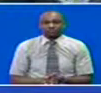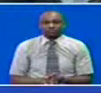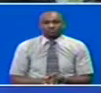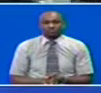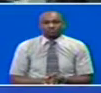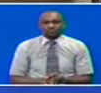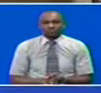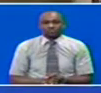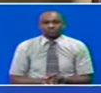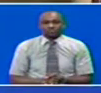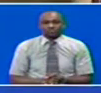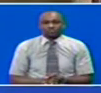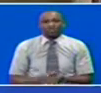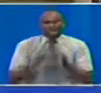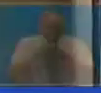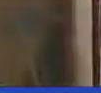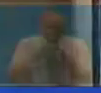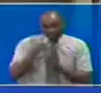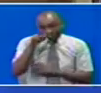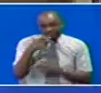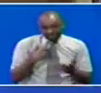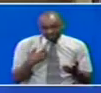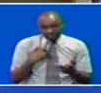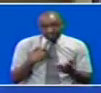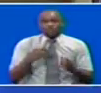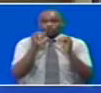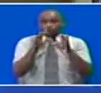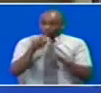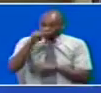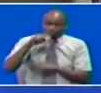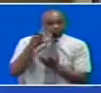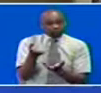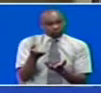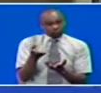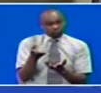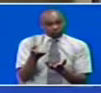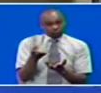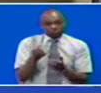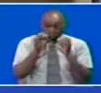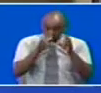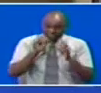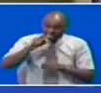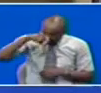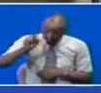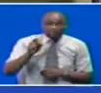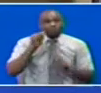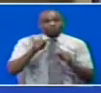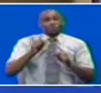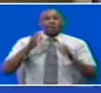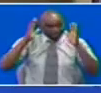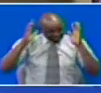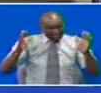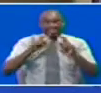I'm going to set the ball. The Arsenal camp again is focusing on the coaches because we believe the coaches are the ones who leave the biggest